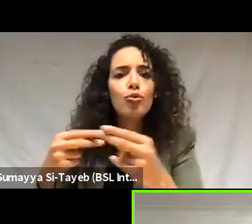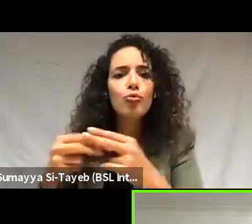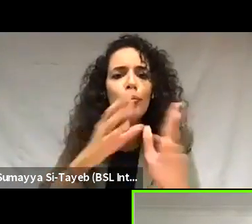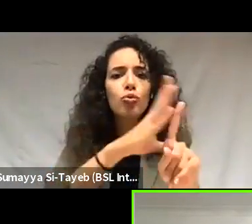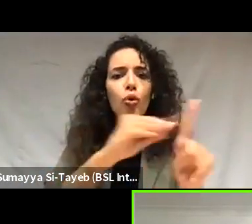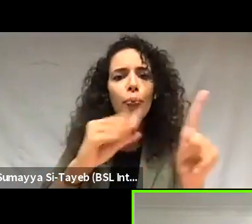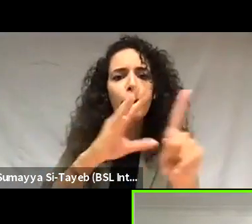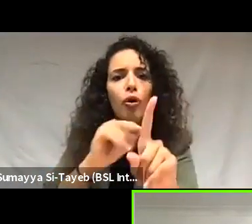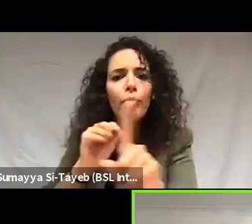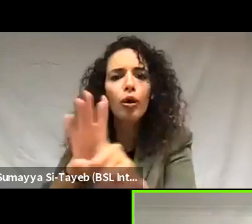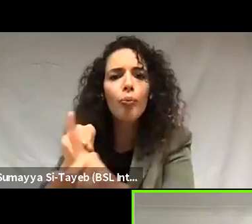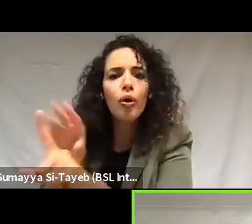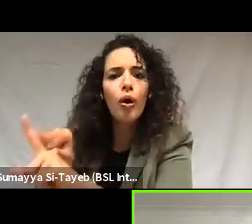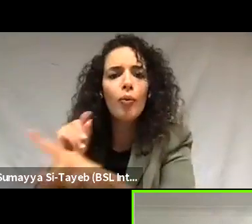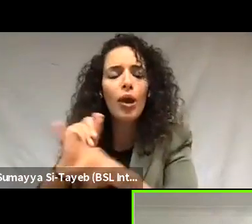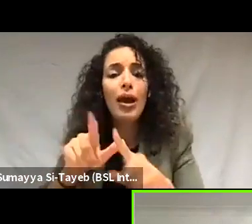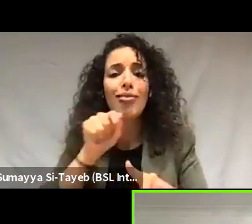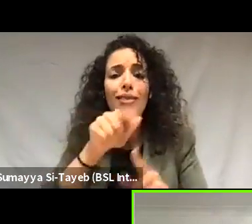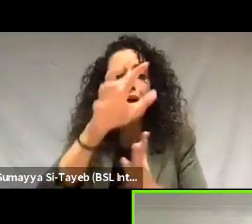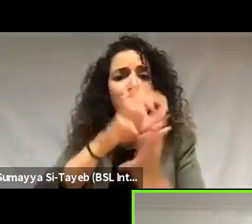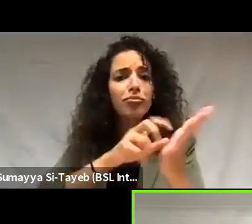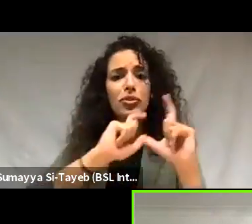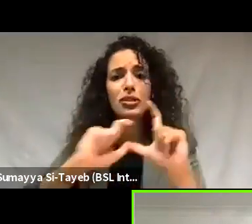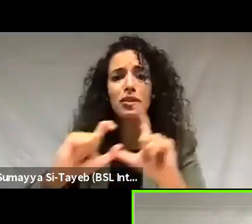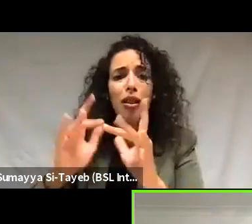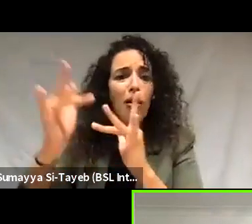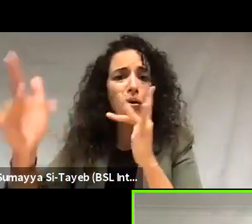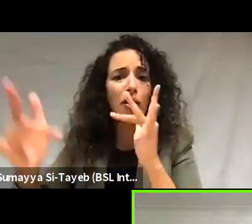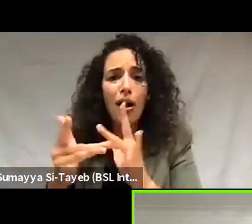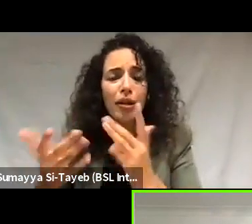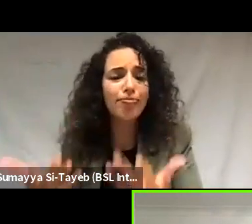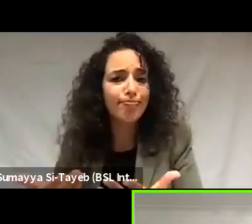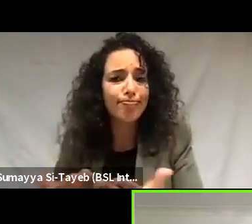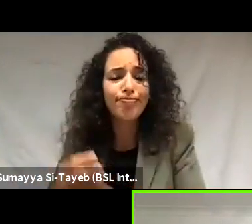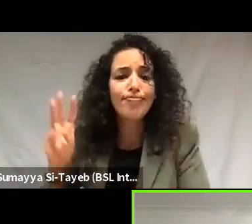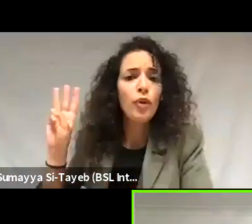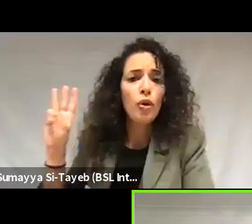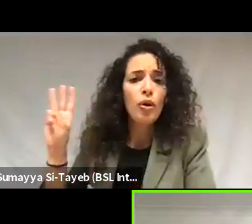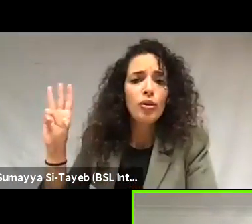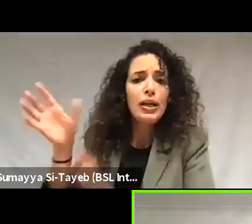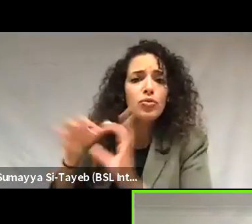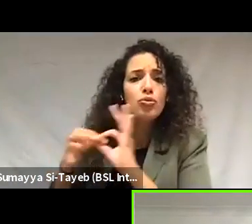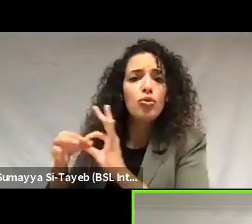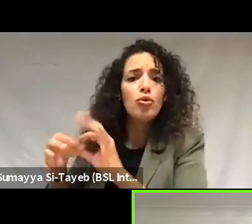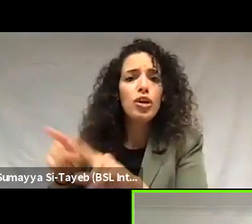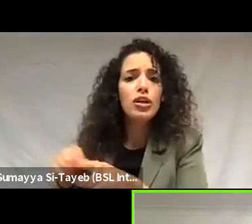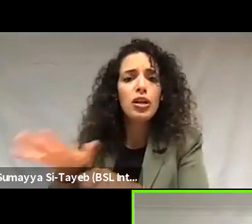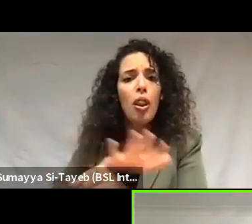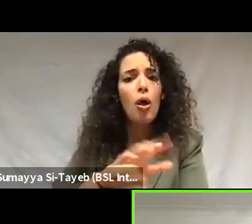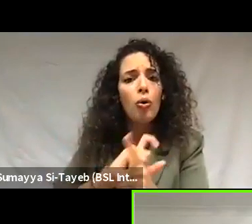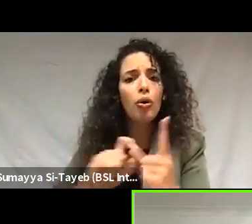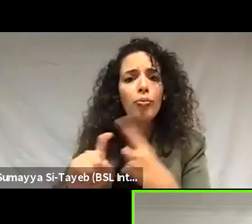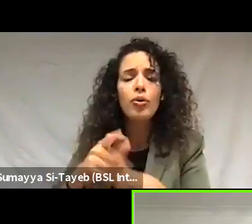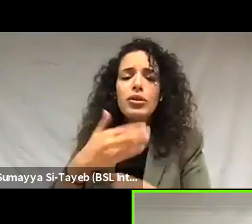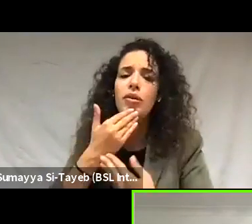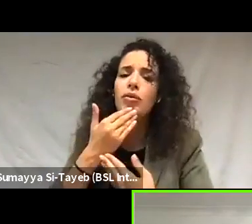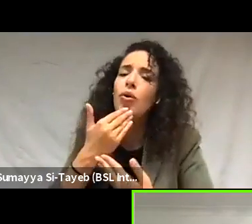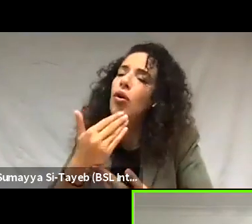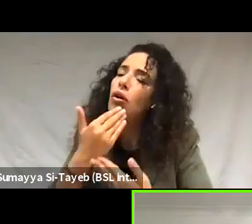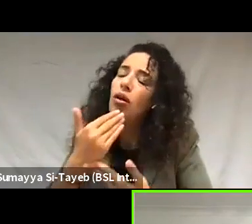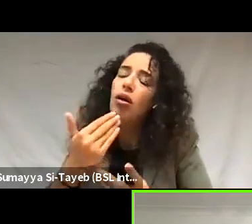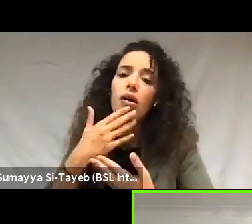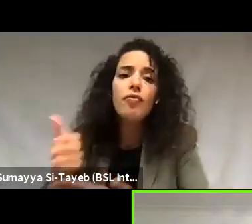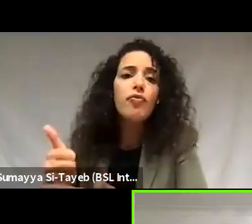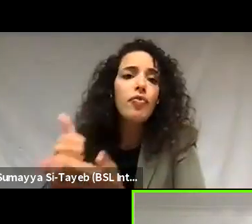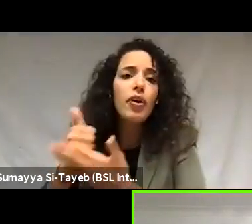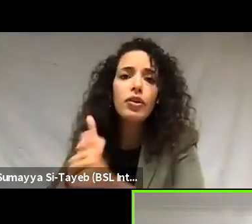online elsewhere. Thankfully, the Scouts Association, the local community were very supportive, but it was a very difficult time when we were dealing with